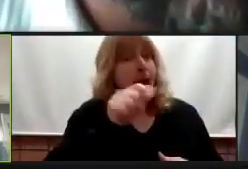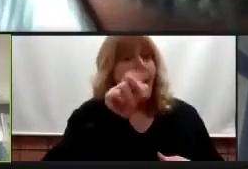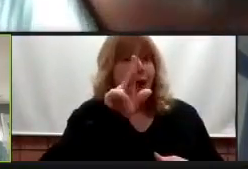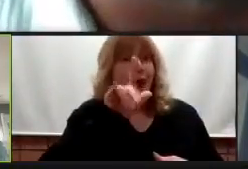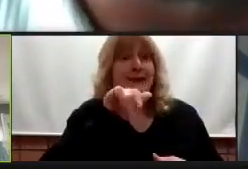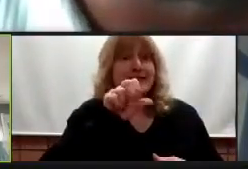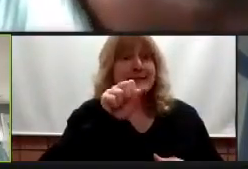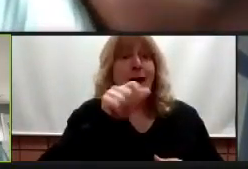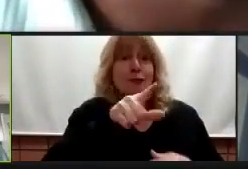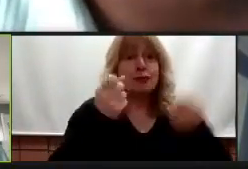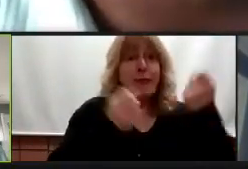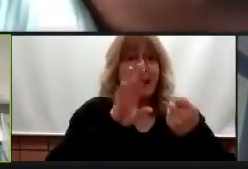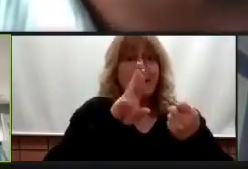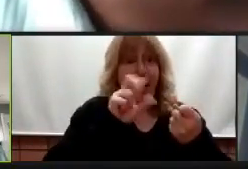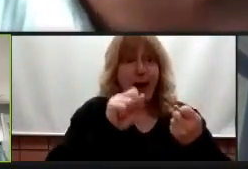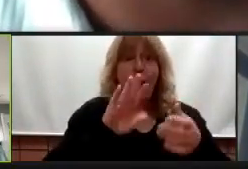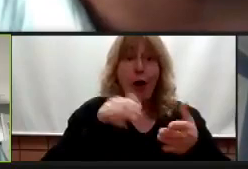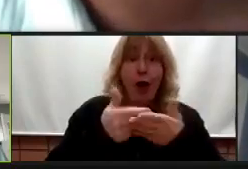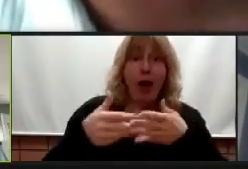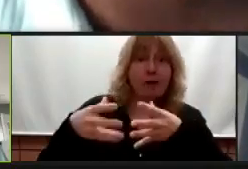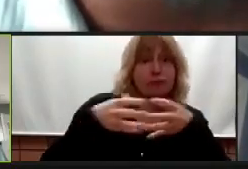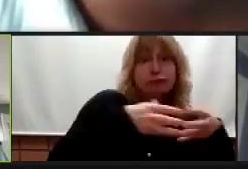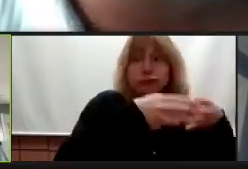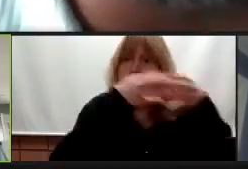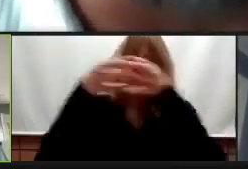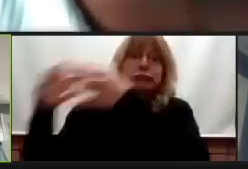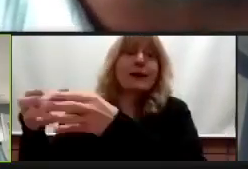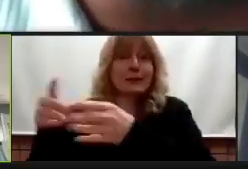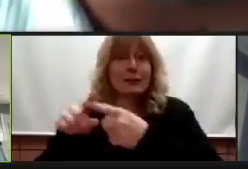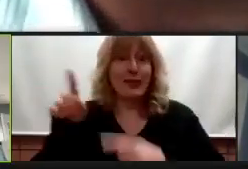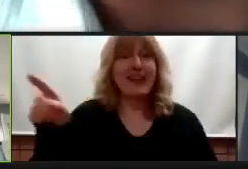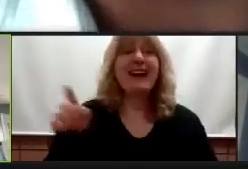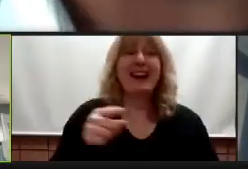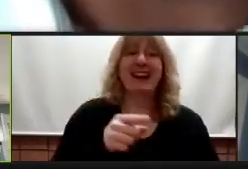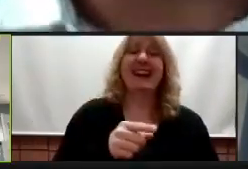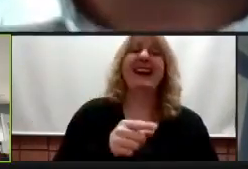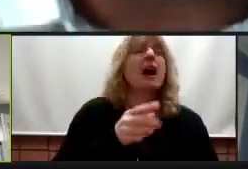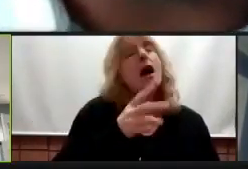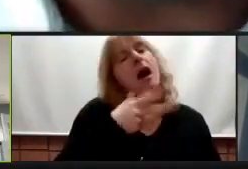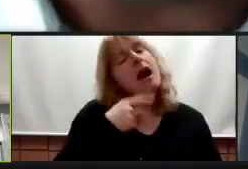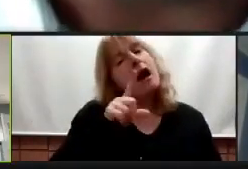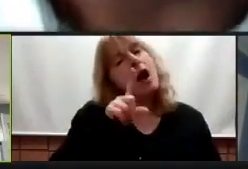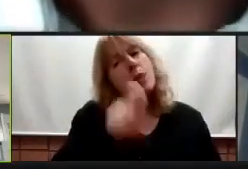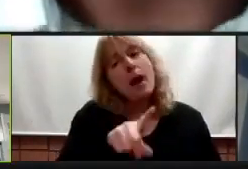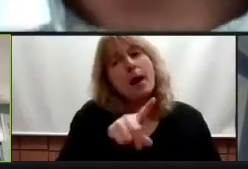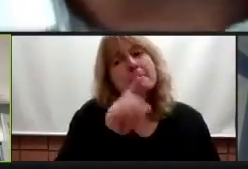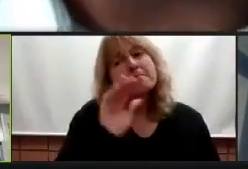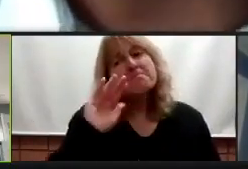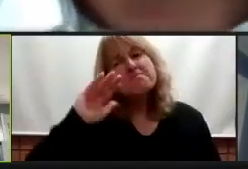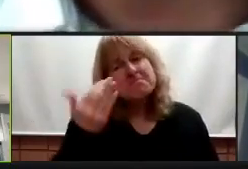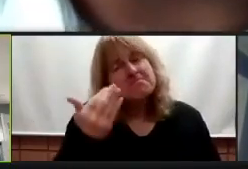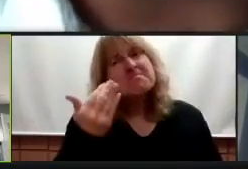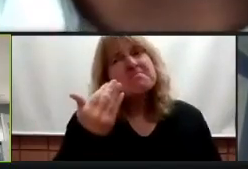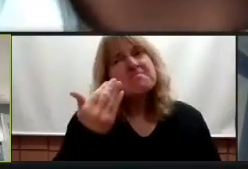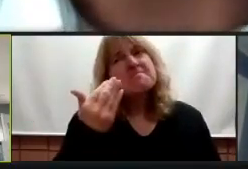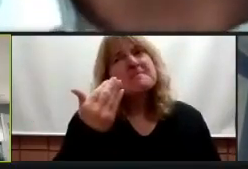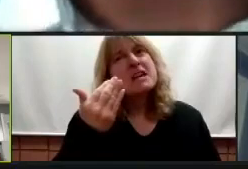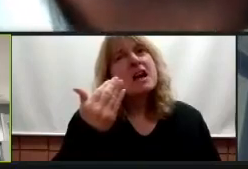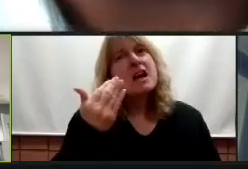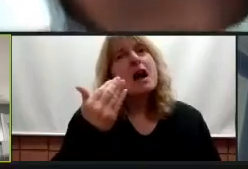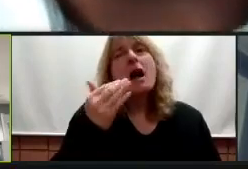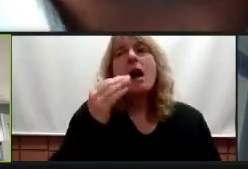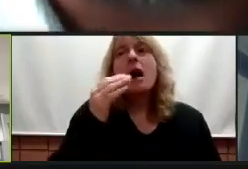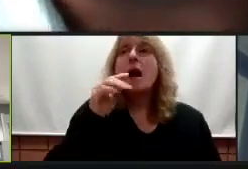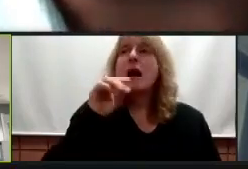I do have a question for you. What is it that parents, it seems the challenge is not